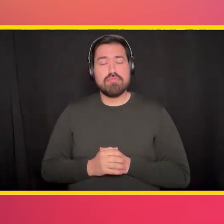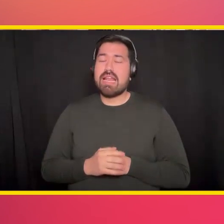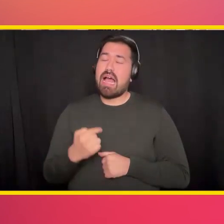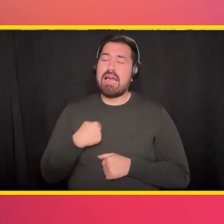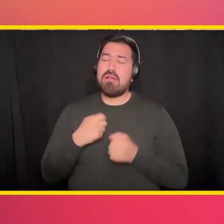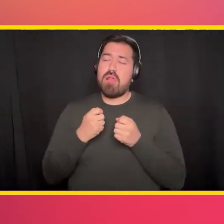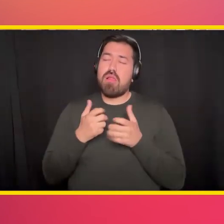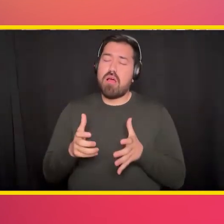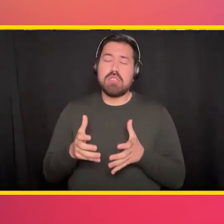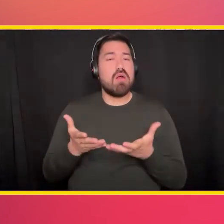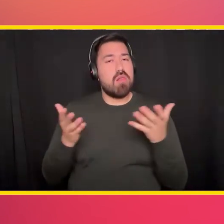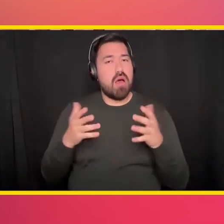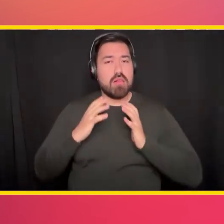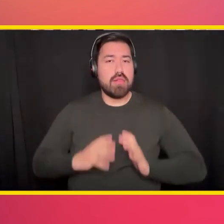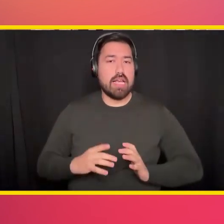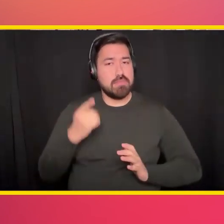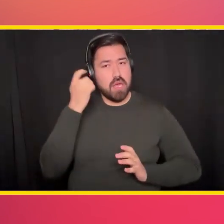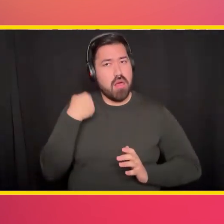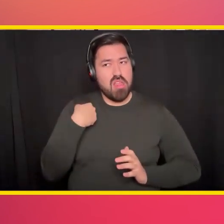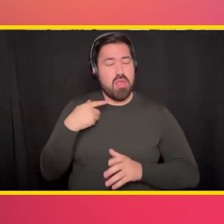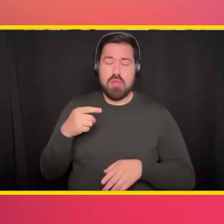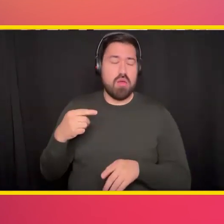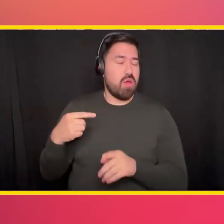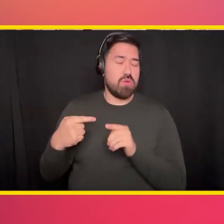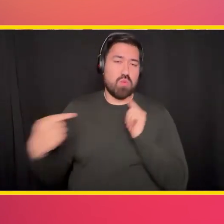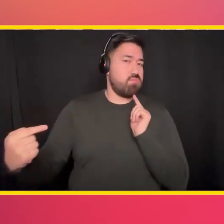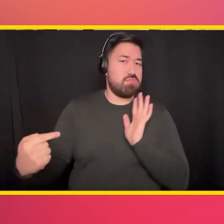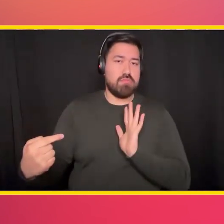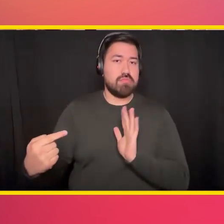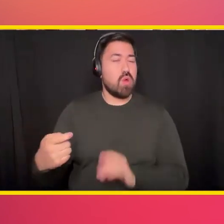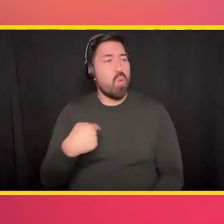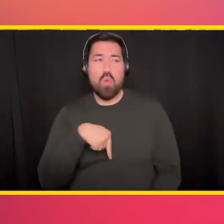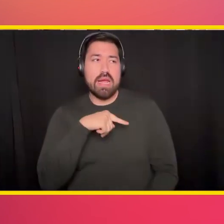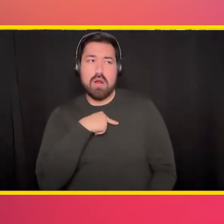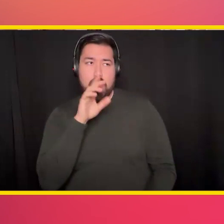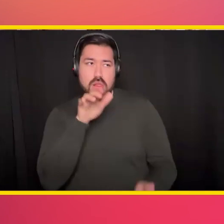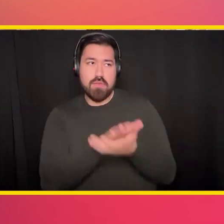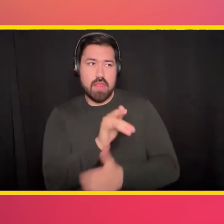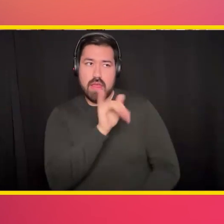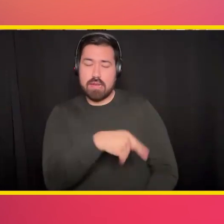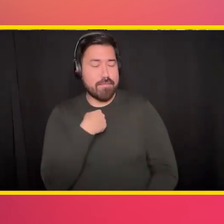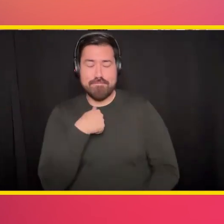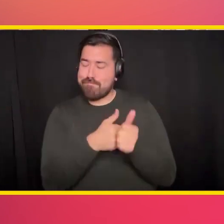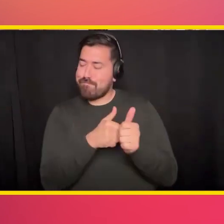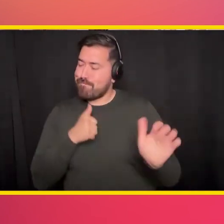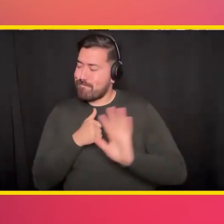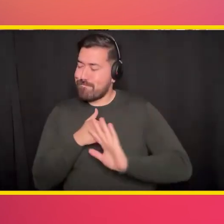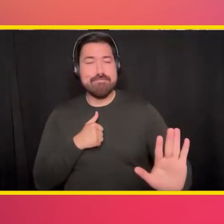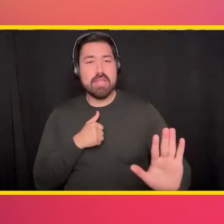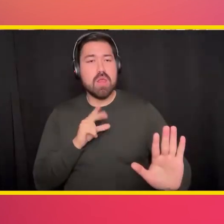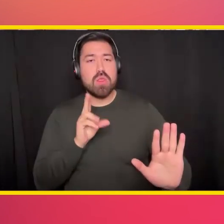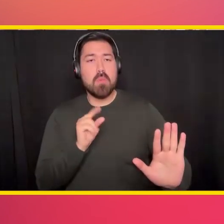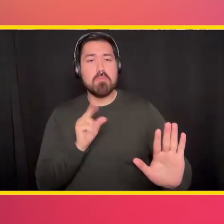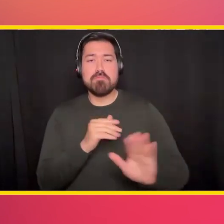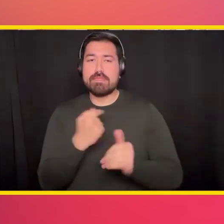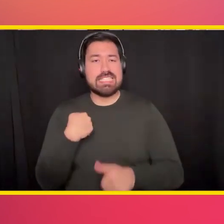I lost clients over that because Mm. they said that's not what we believe in. I'm not going to, that